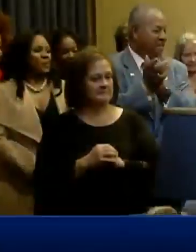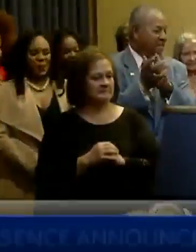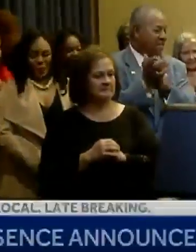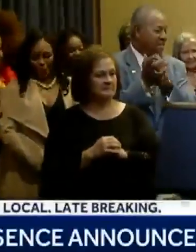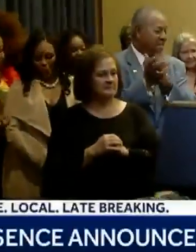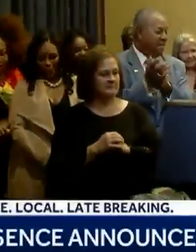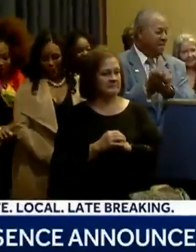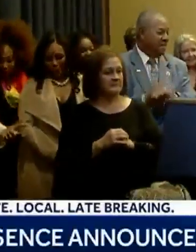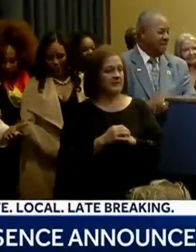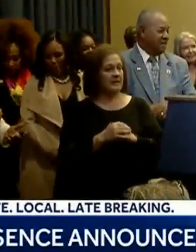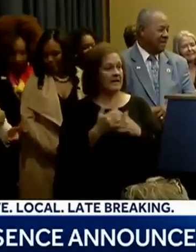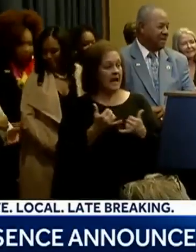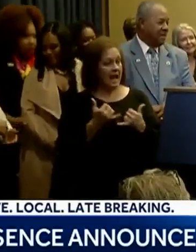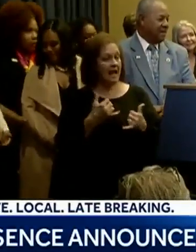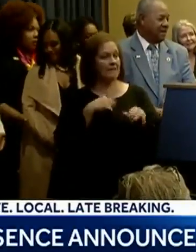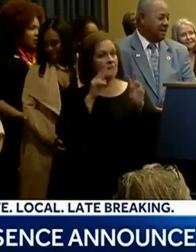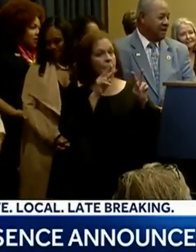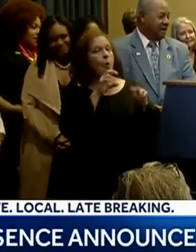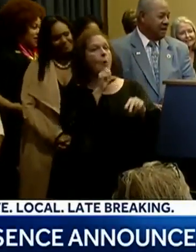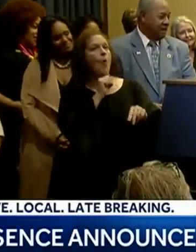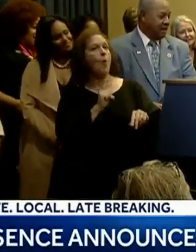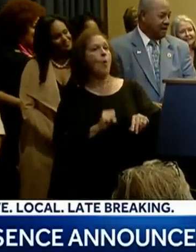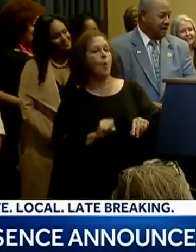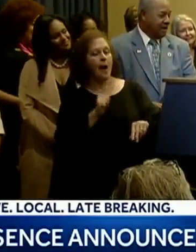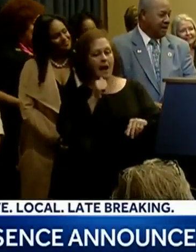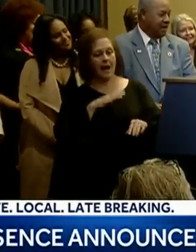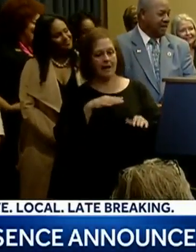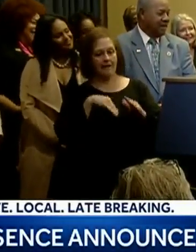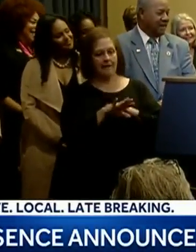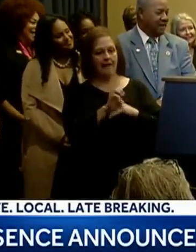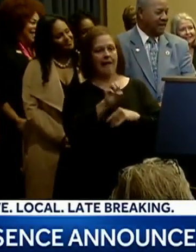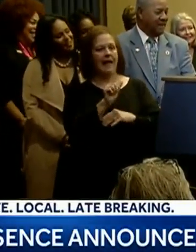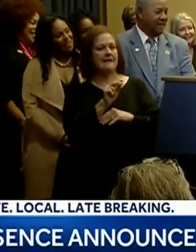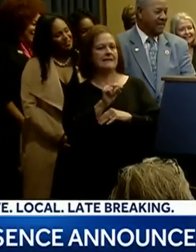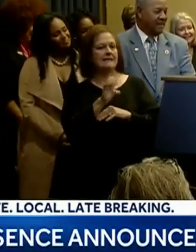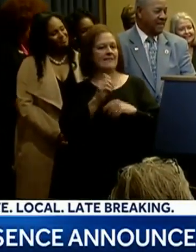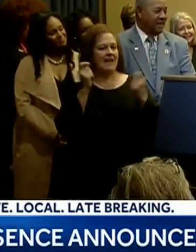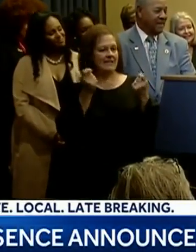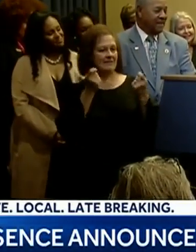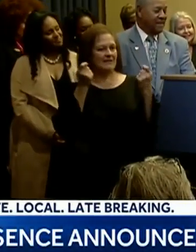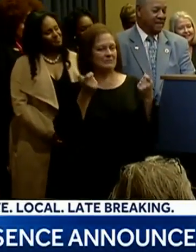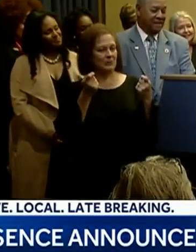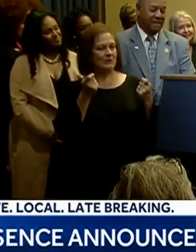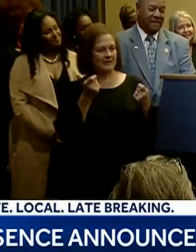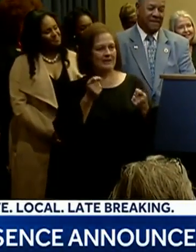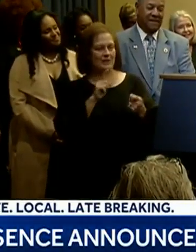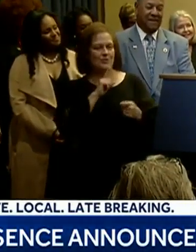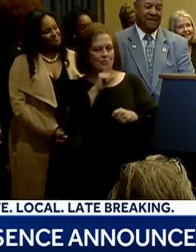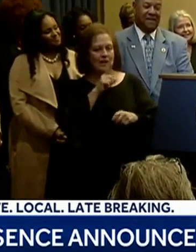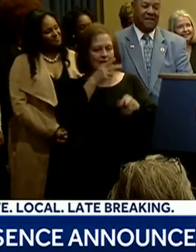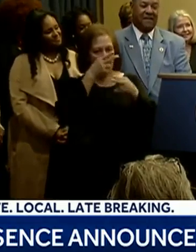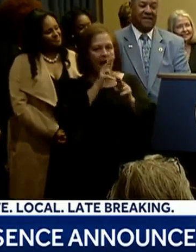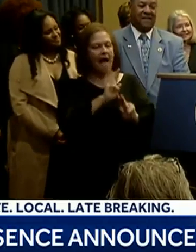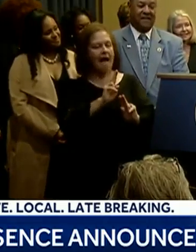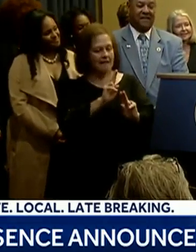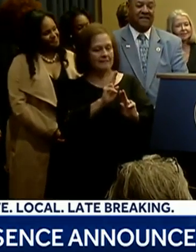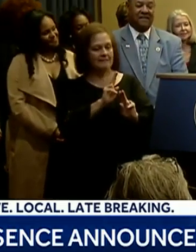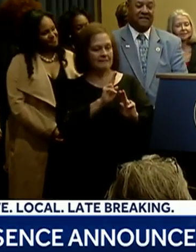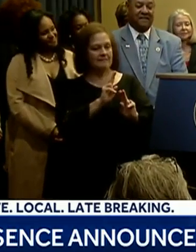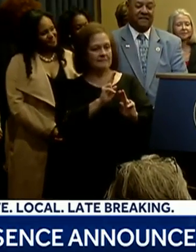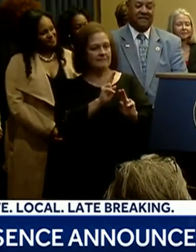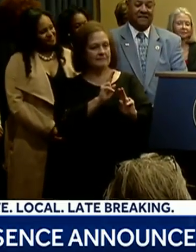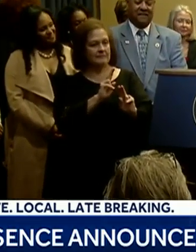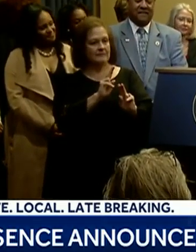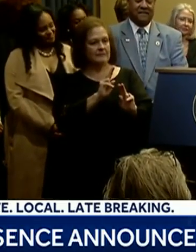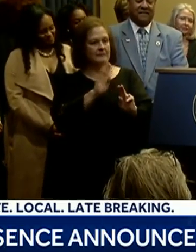All right. Now I look forward to being an old lady going to Essence still. You know, it really is an honor and a privilege